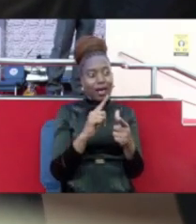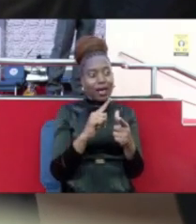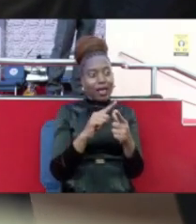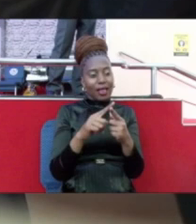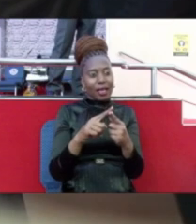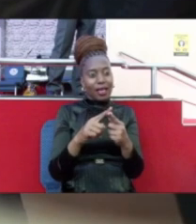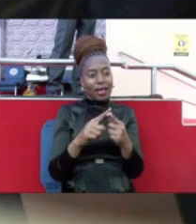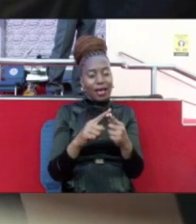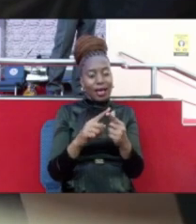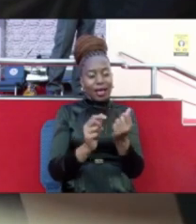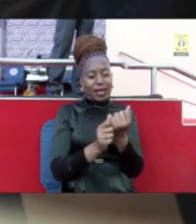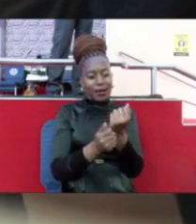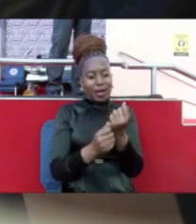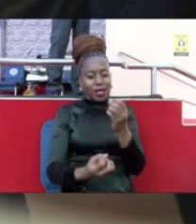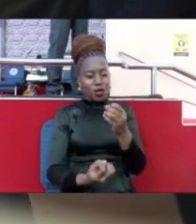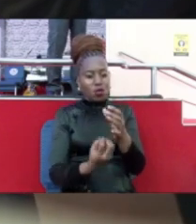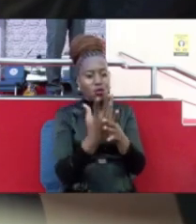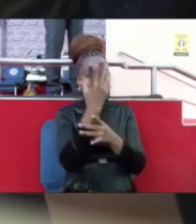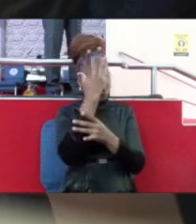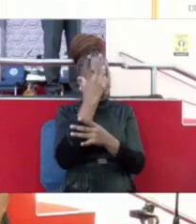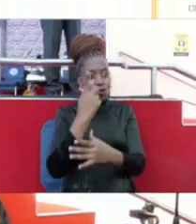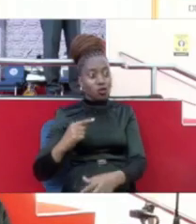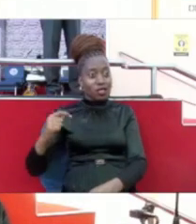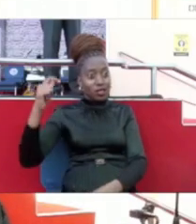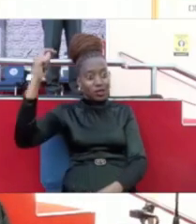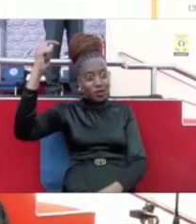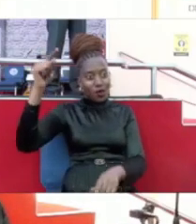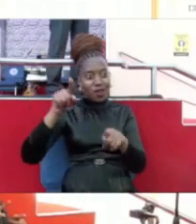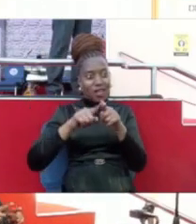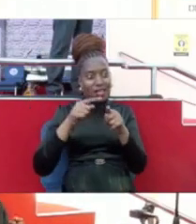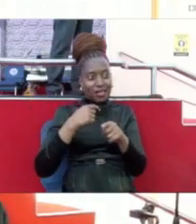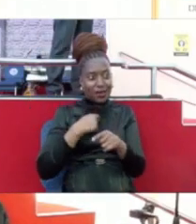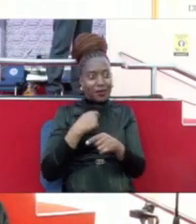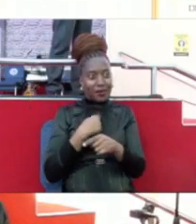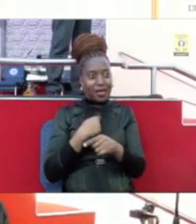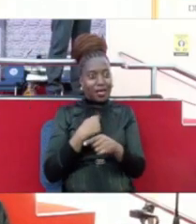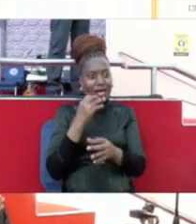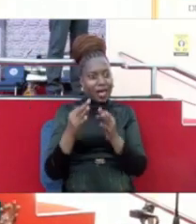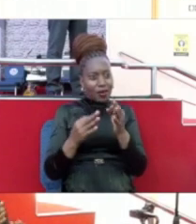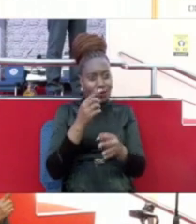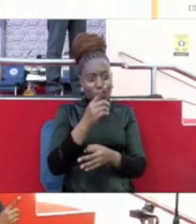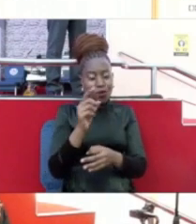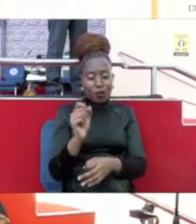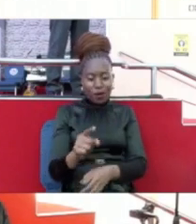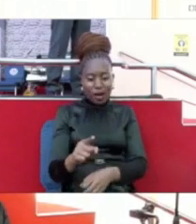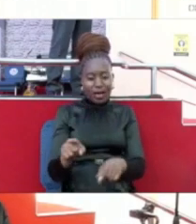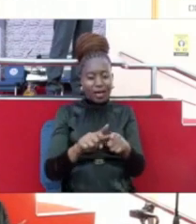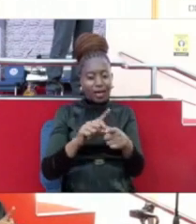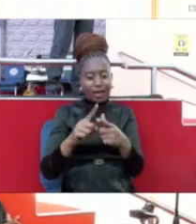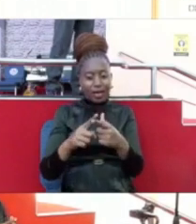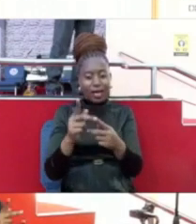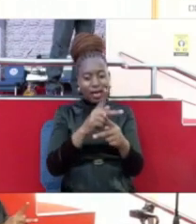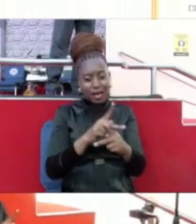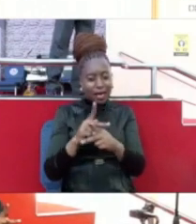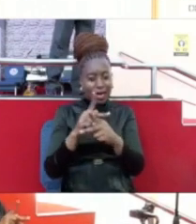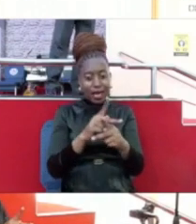mrefu kama mimi. Now, when you plant and care for the seed well, ukipanda na utunze mbegu, you might even get